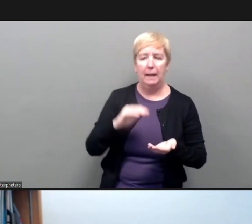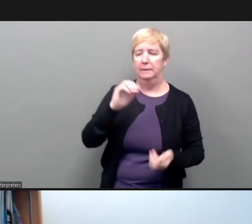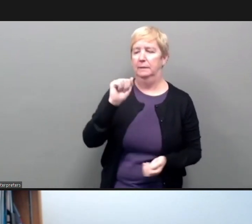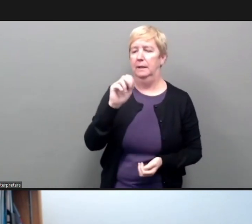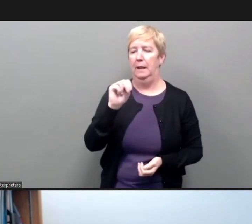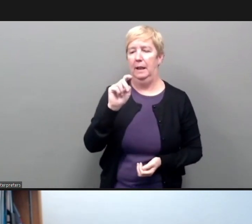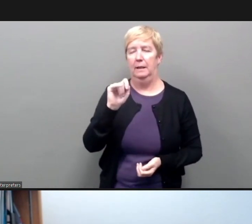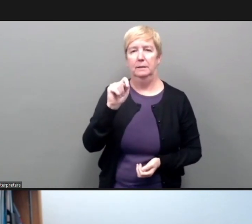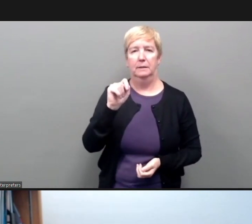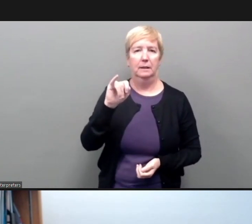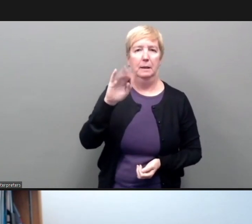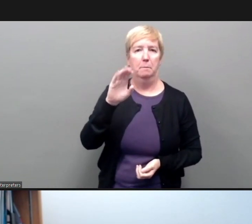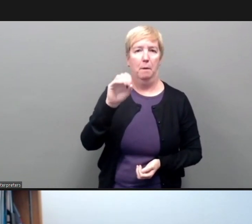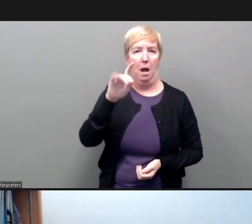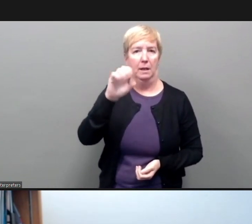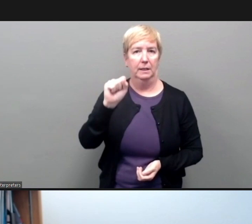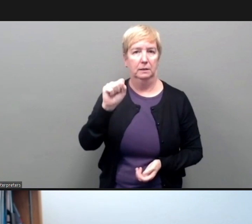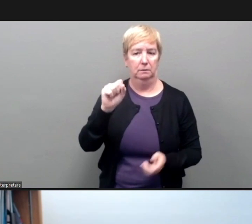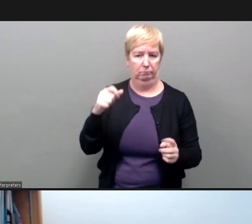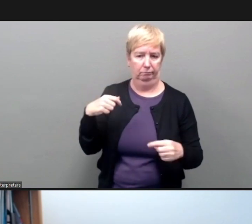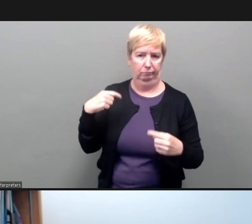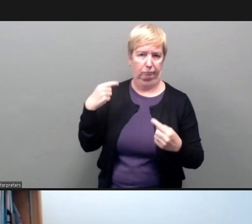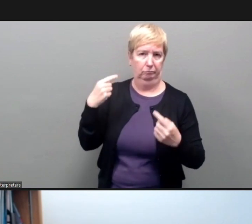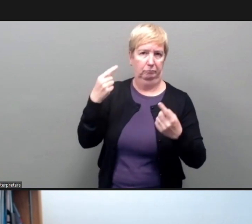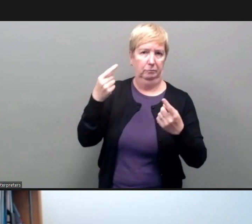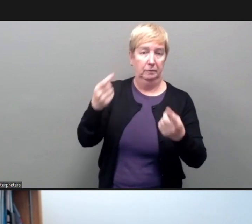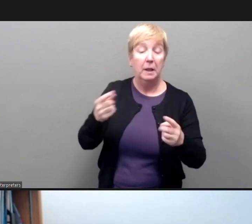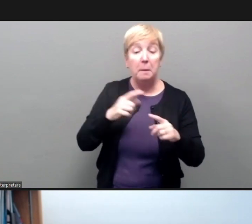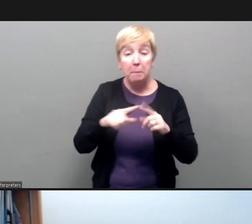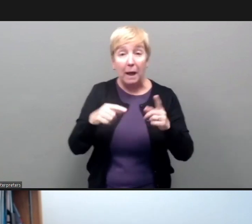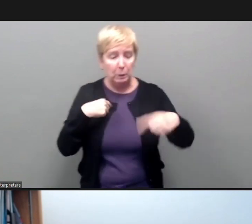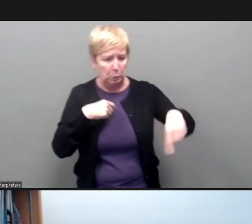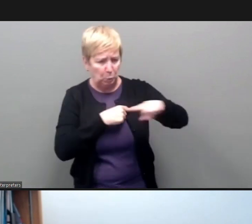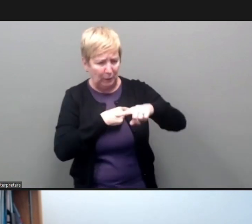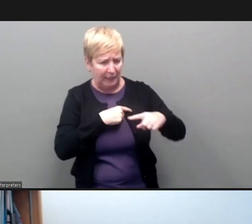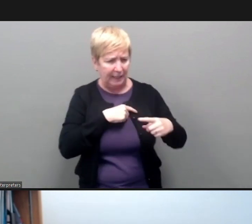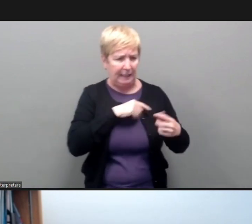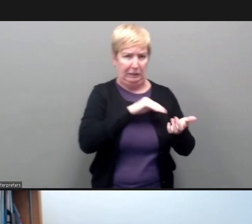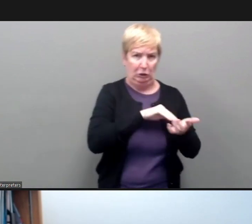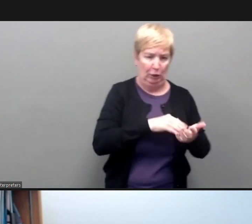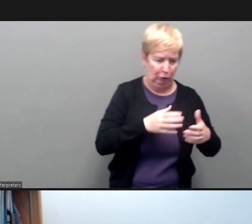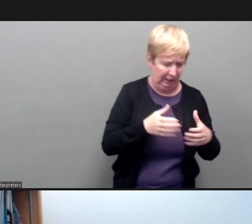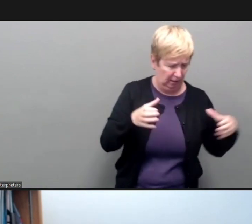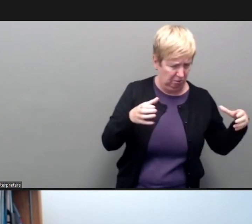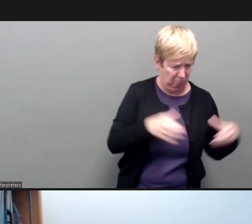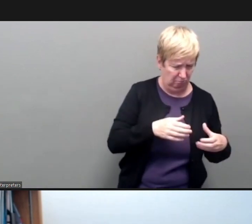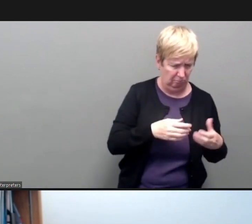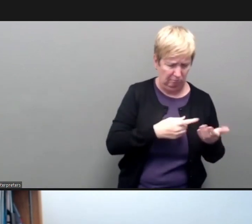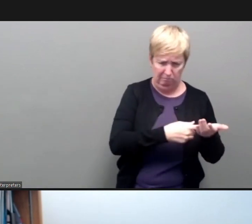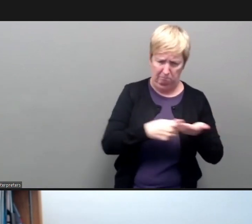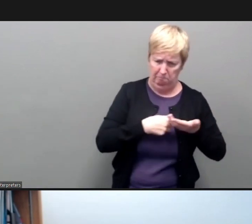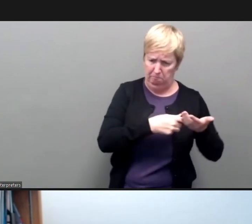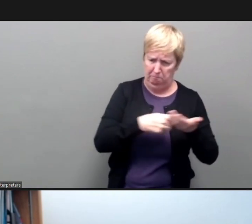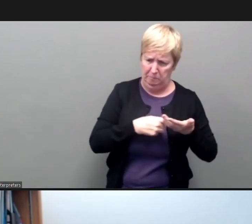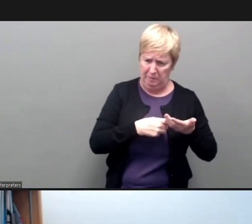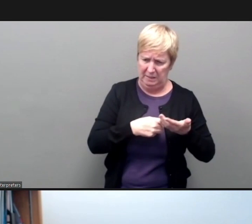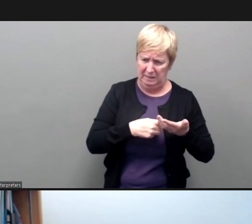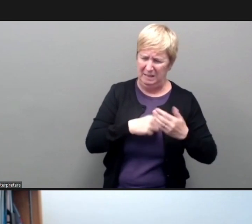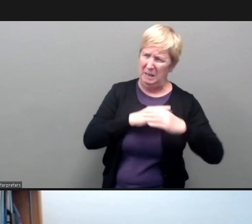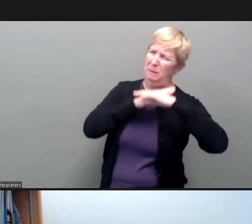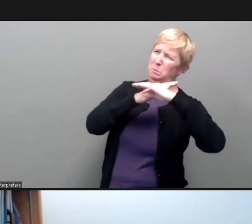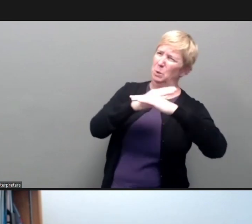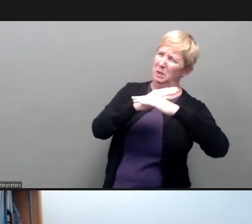But the physicians in the group, the ones of us on the panel, said, yeah, but there's a lot more to immunity than antibody levels.